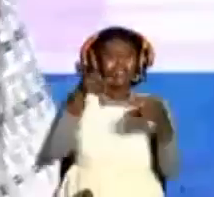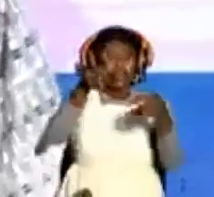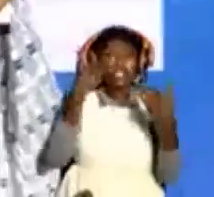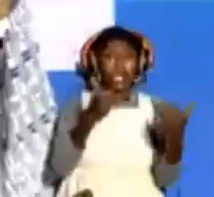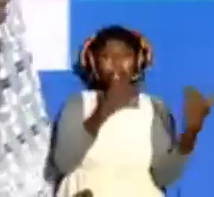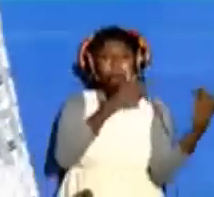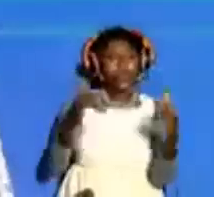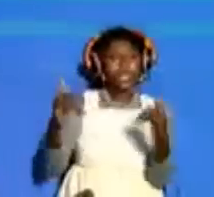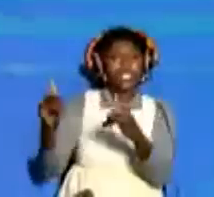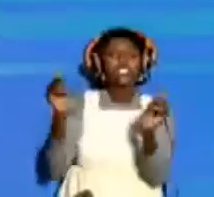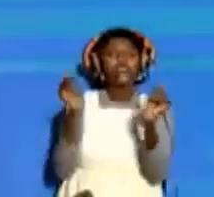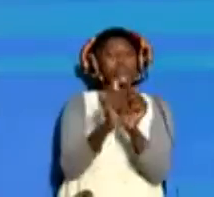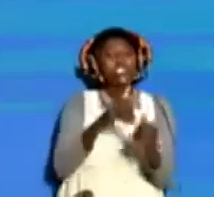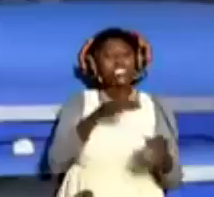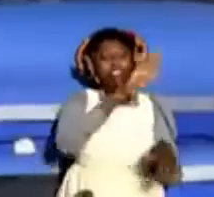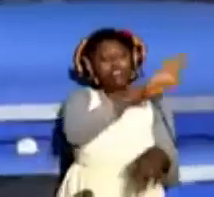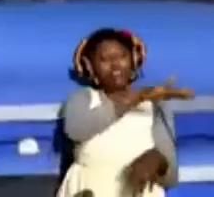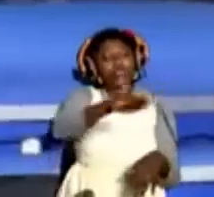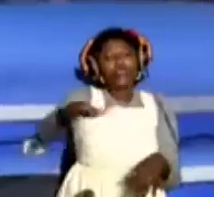the church?